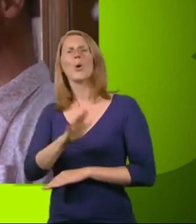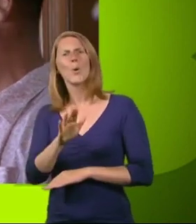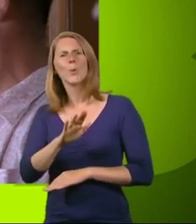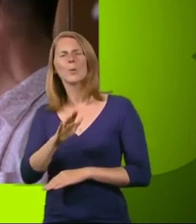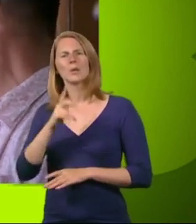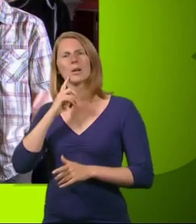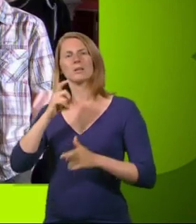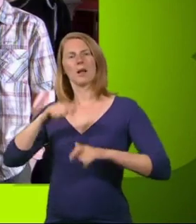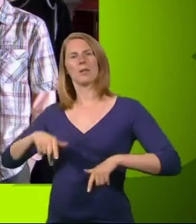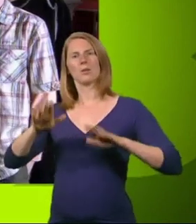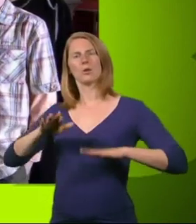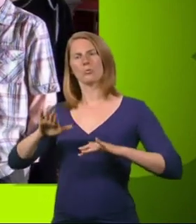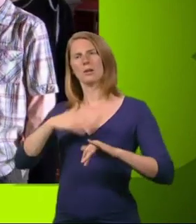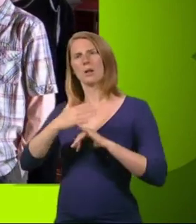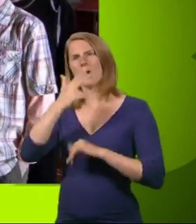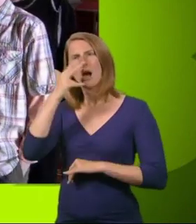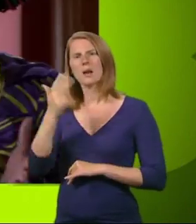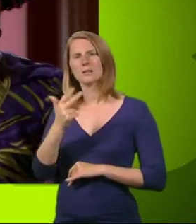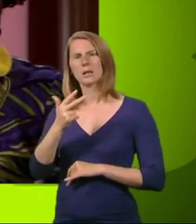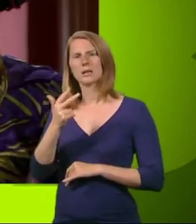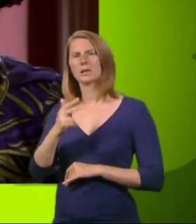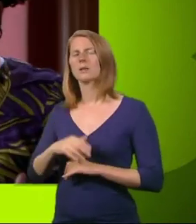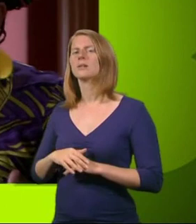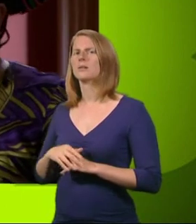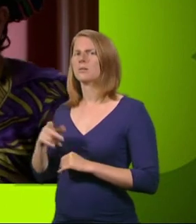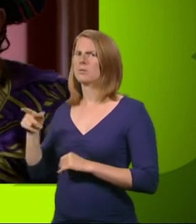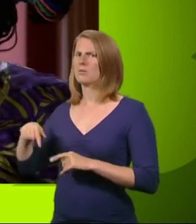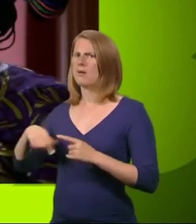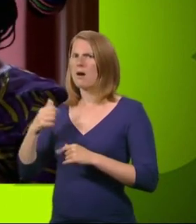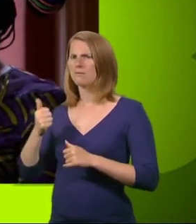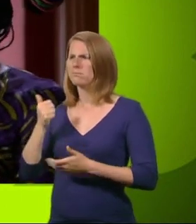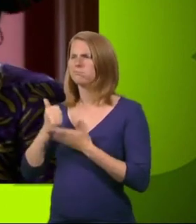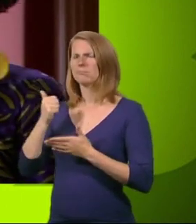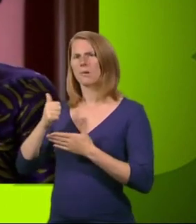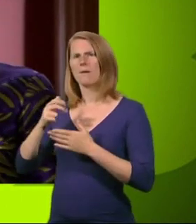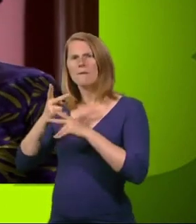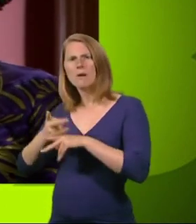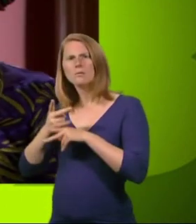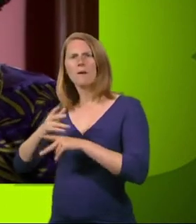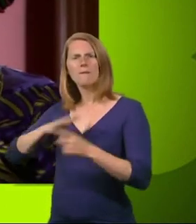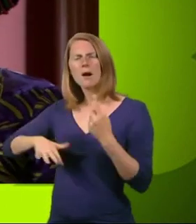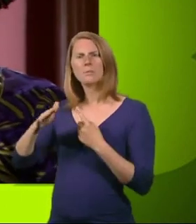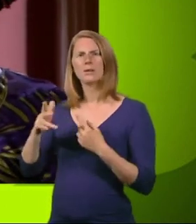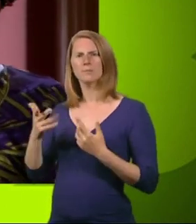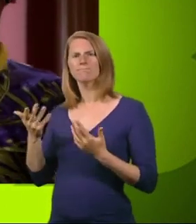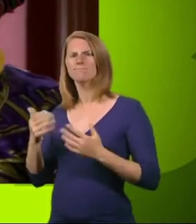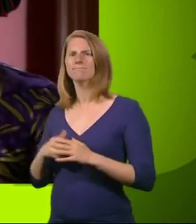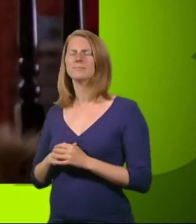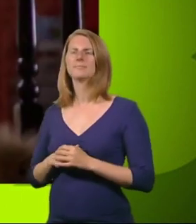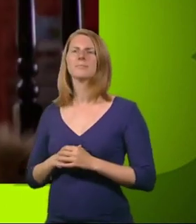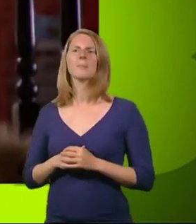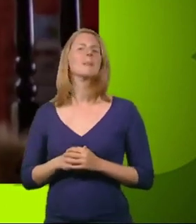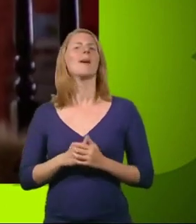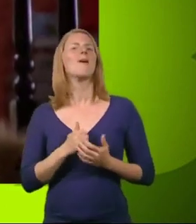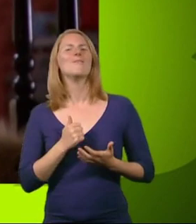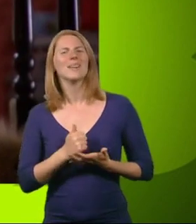can stay in this country till they're 18. Yeah, and we've got a great foster family who speak Yoruba. So, it's good.